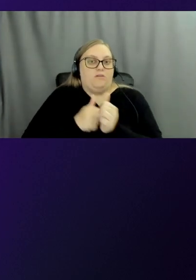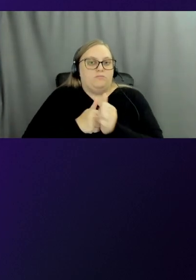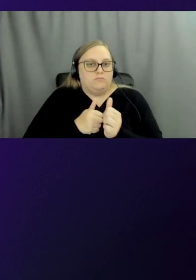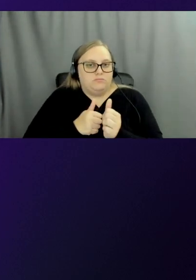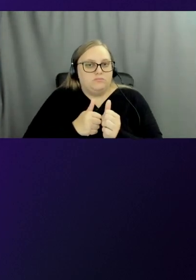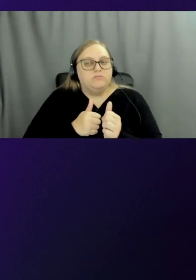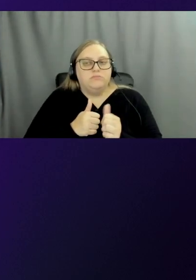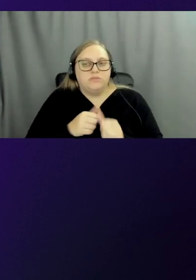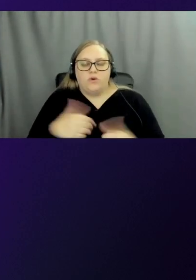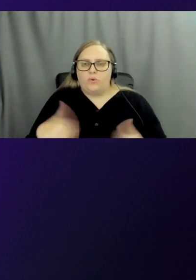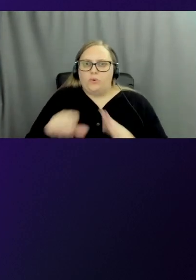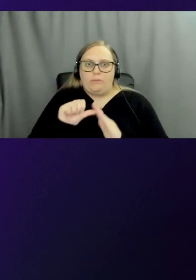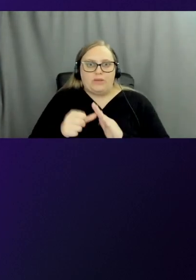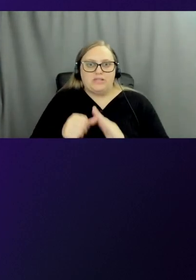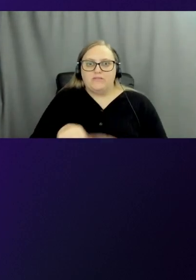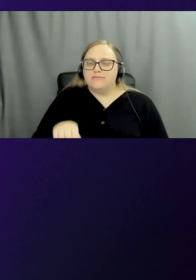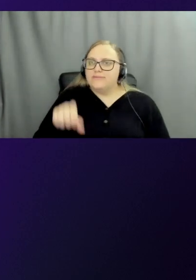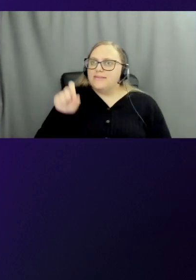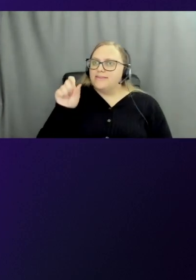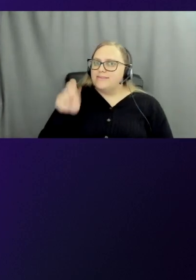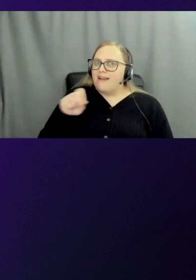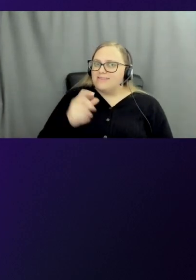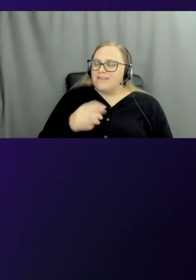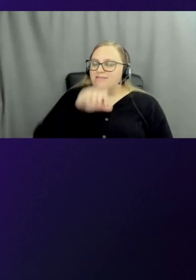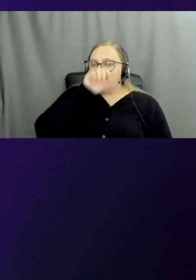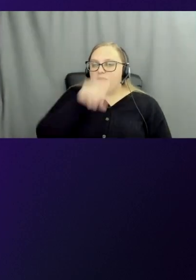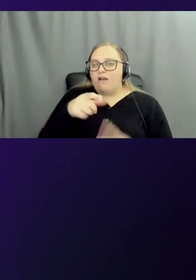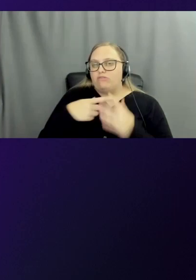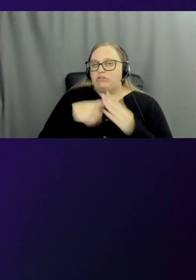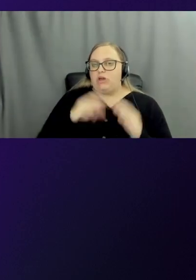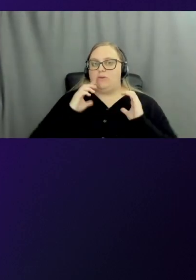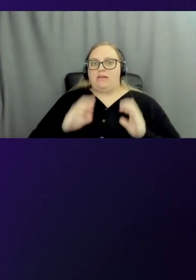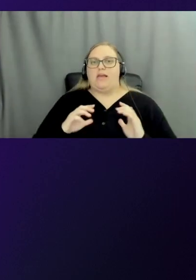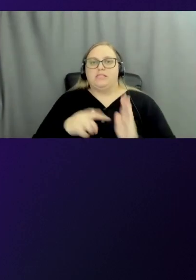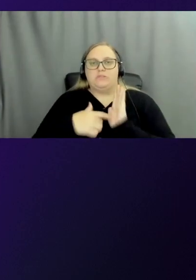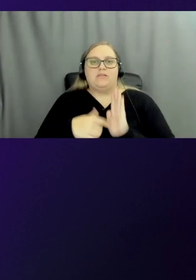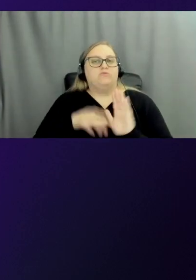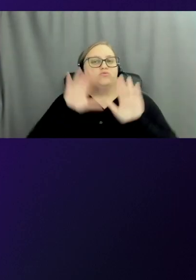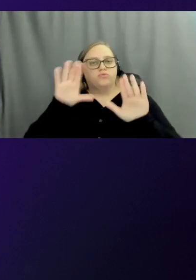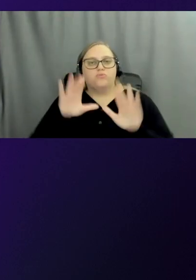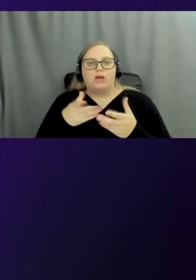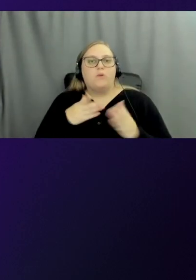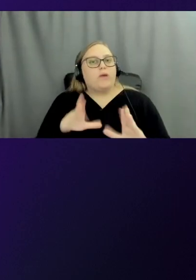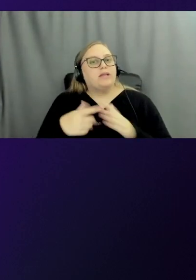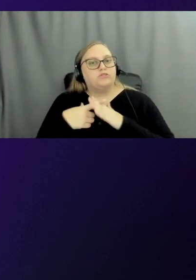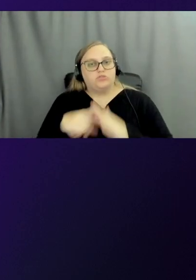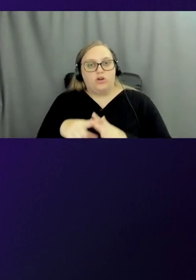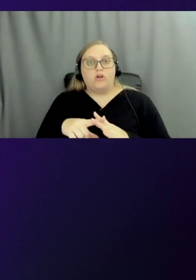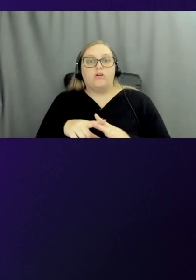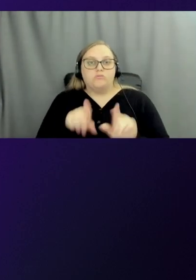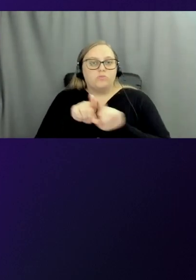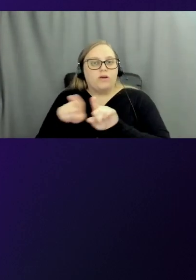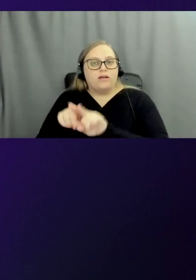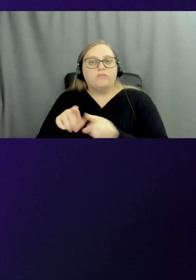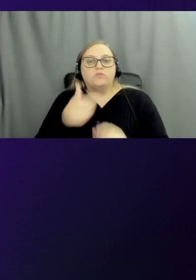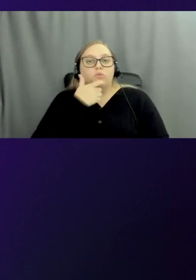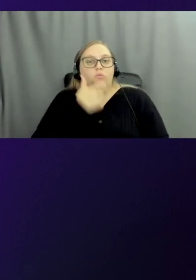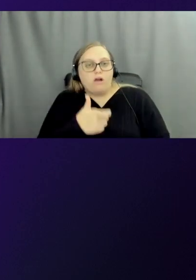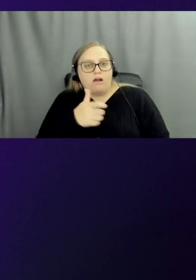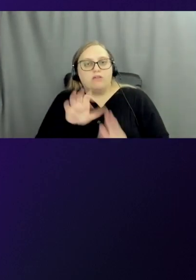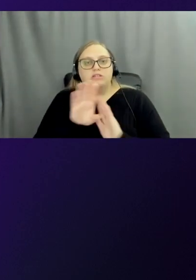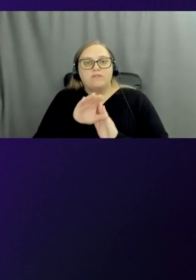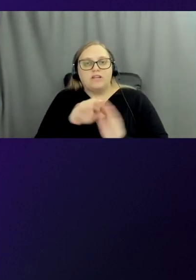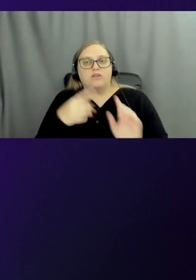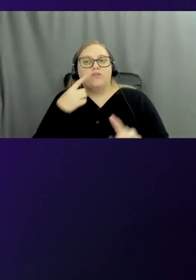I think, one, I love to start off with a customer example, so this is a great way to get started here as well. I, too, watched the video from